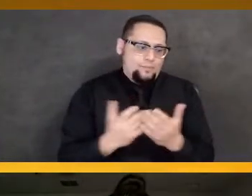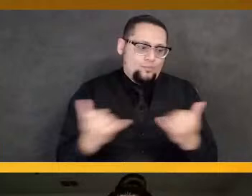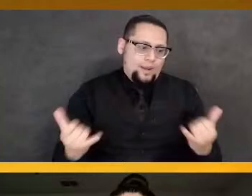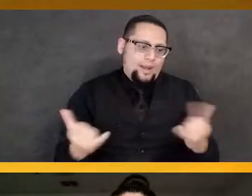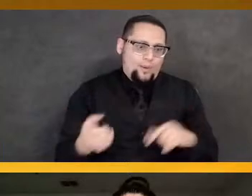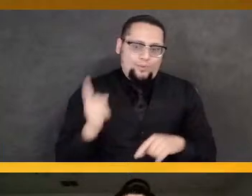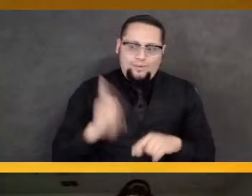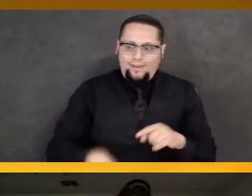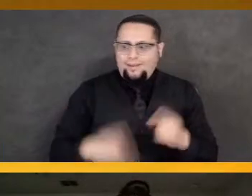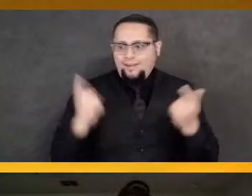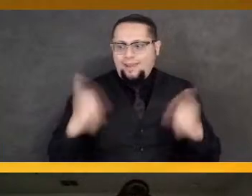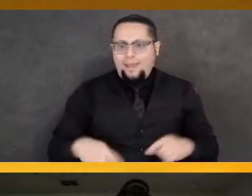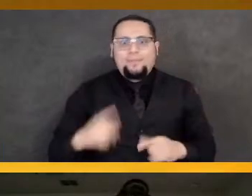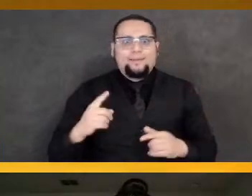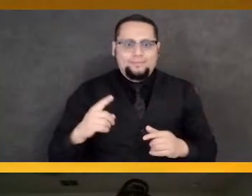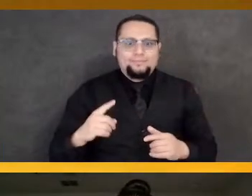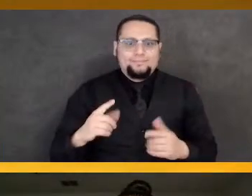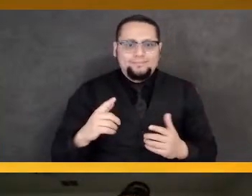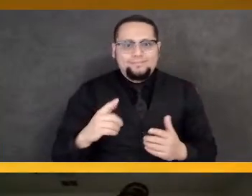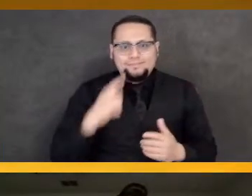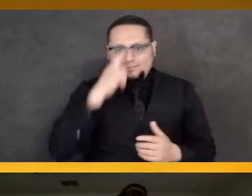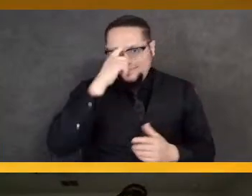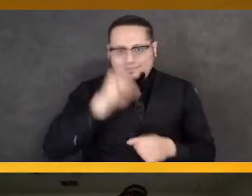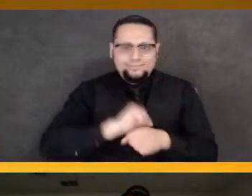really happening as much, but